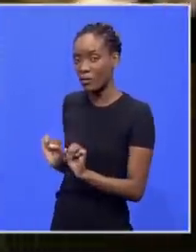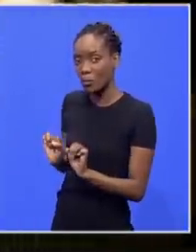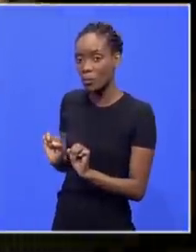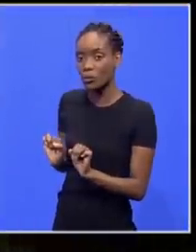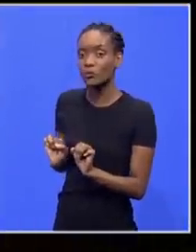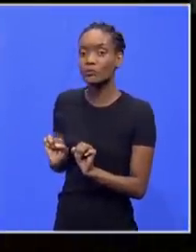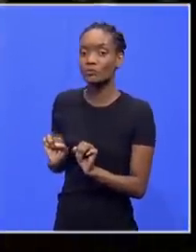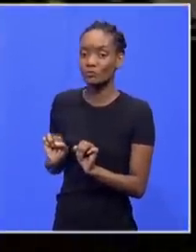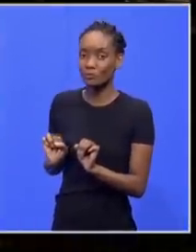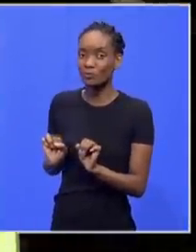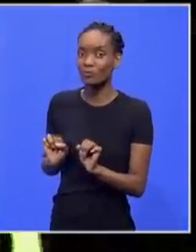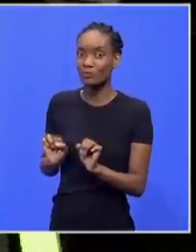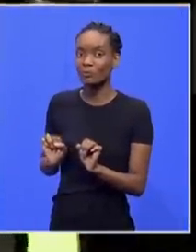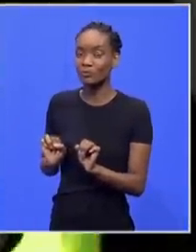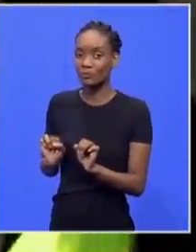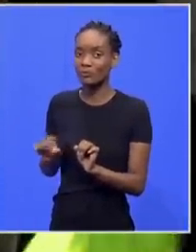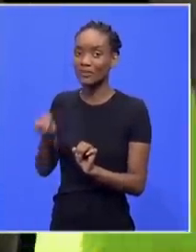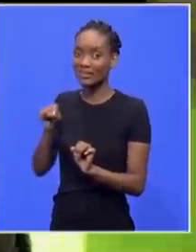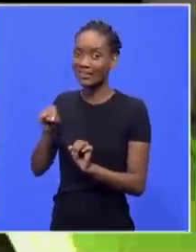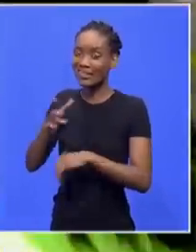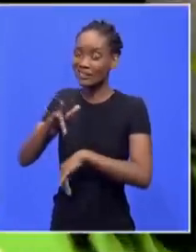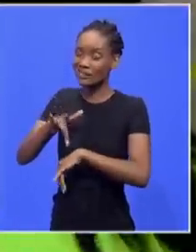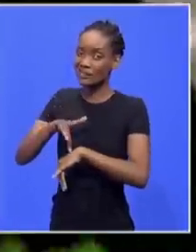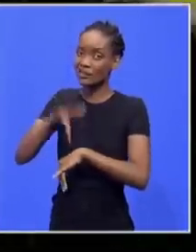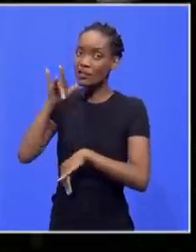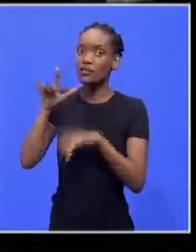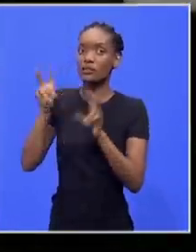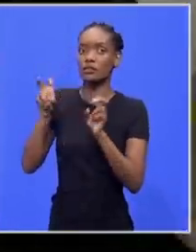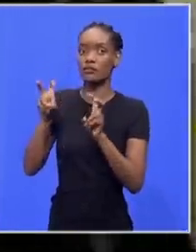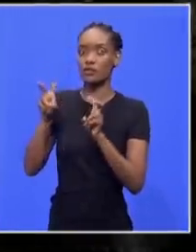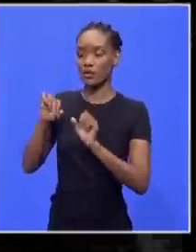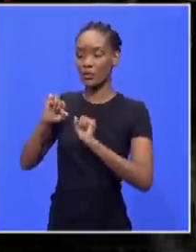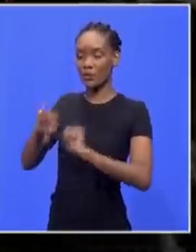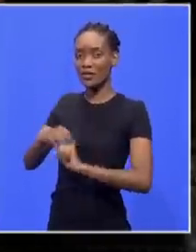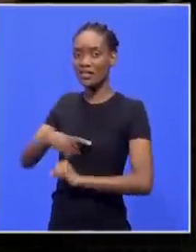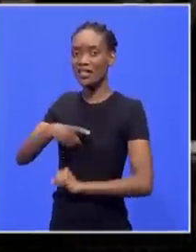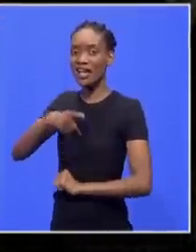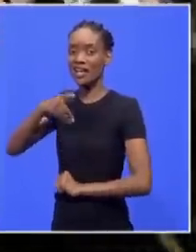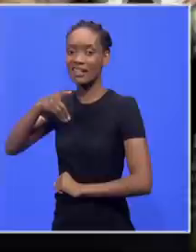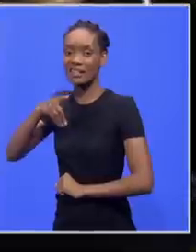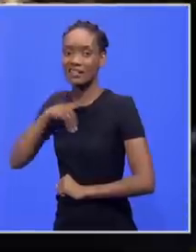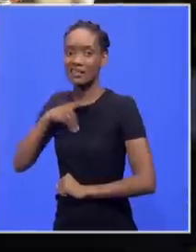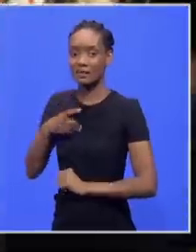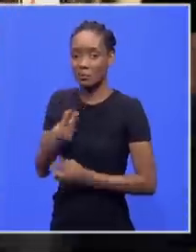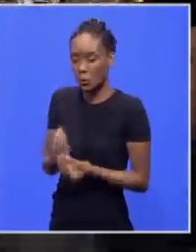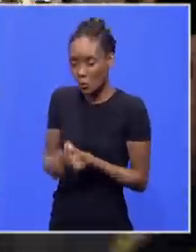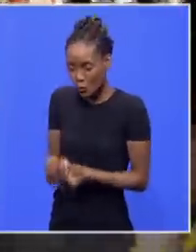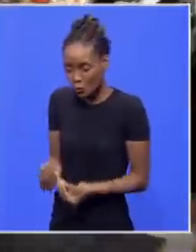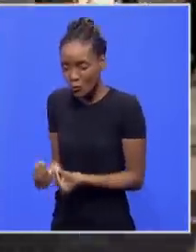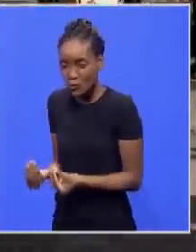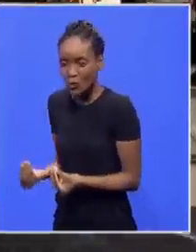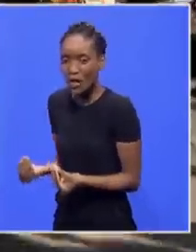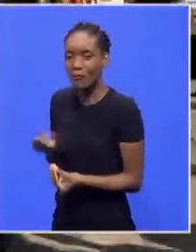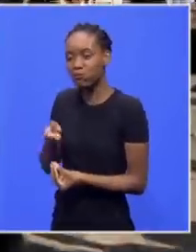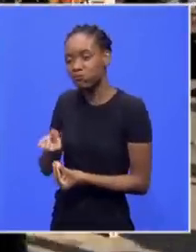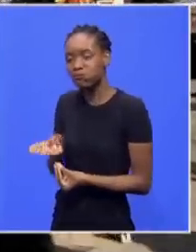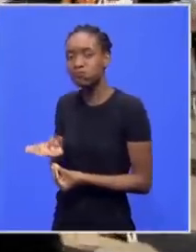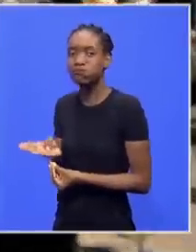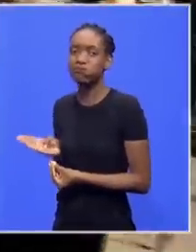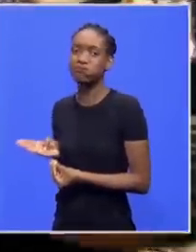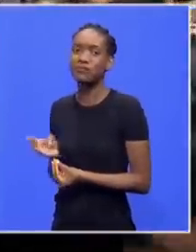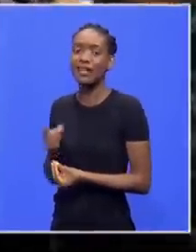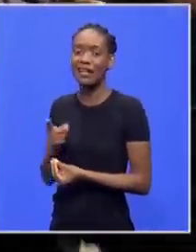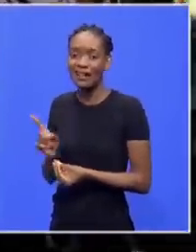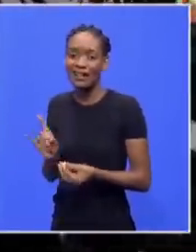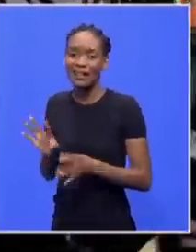that remains the sensitive issue, their dignity, the small children that, of course, are part of